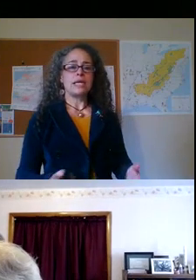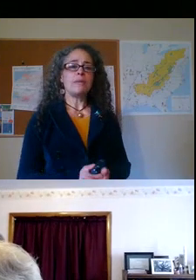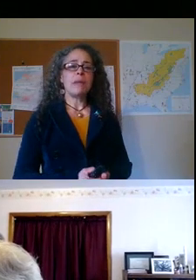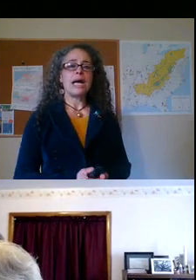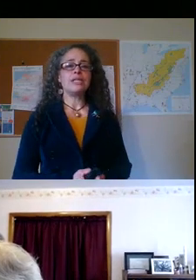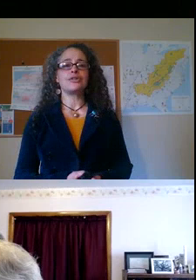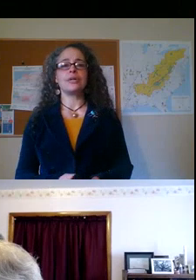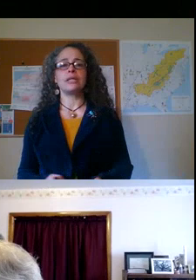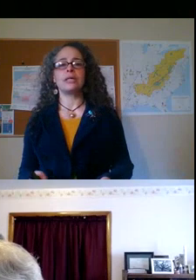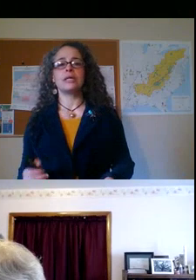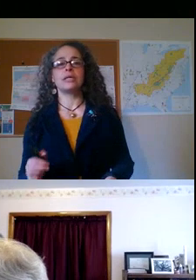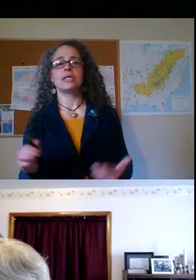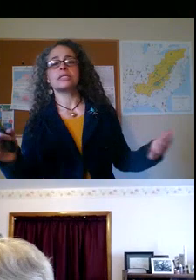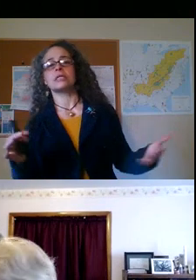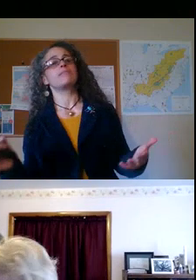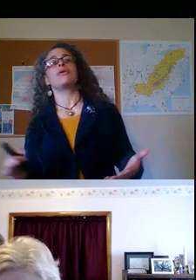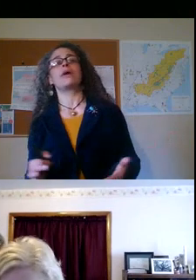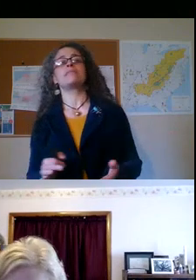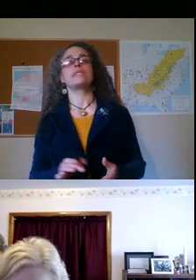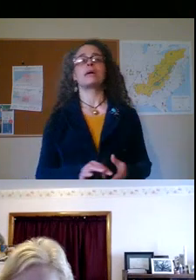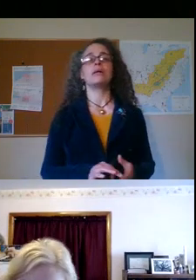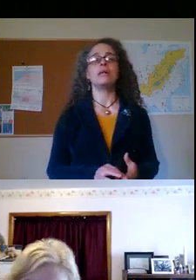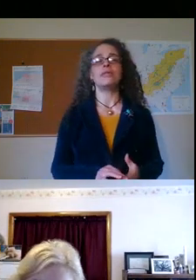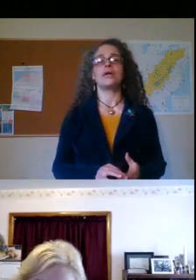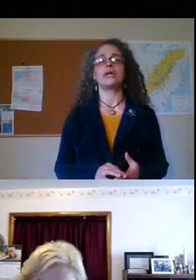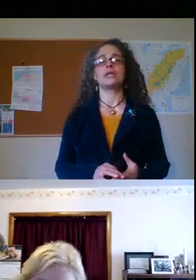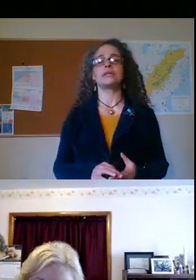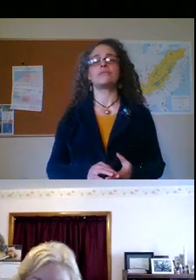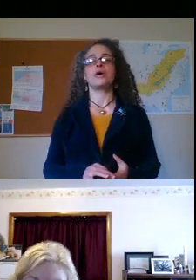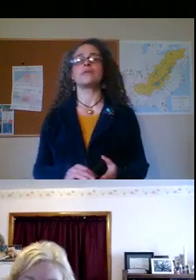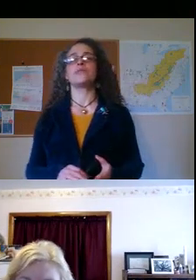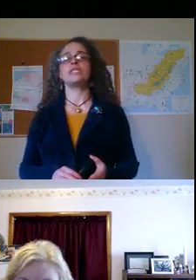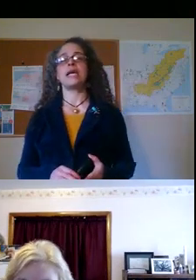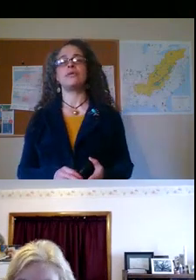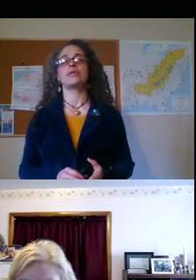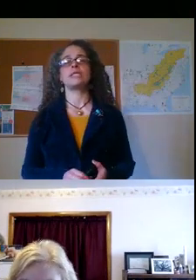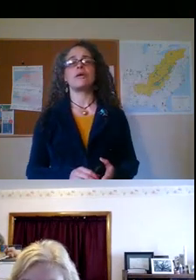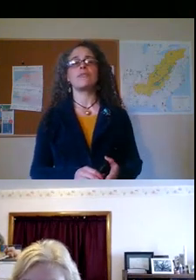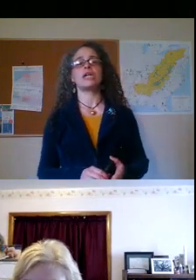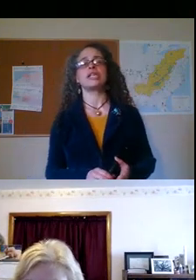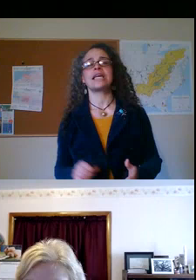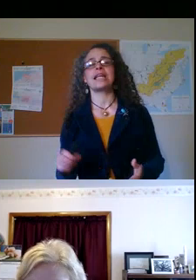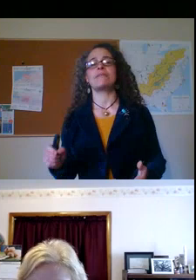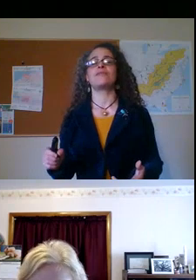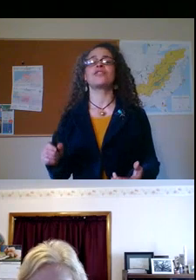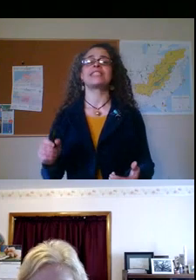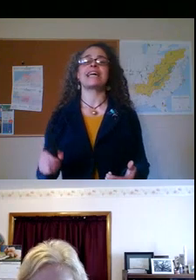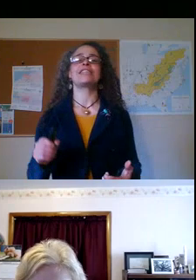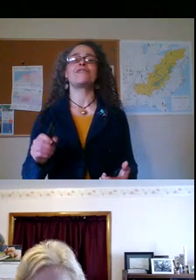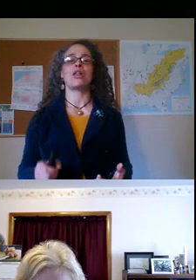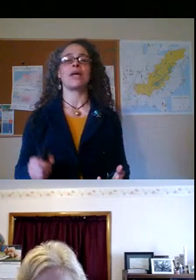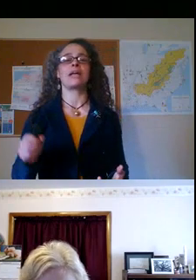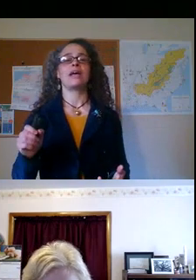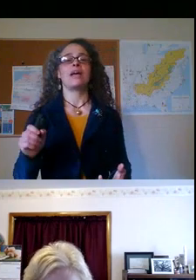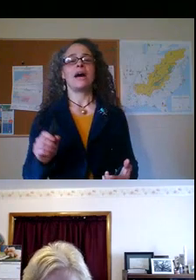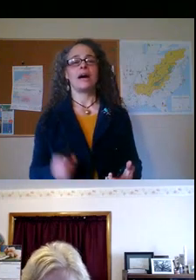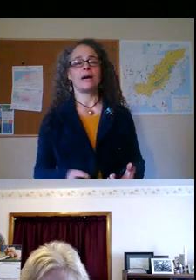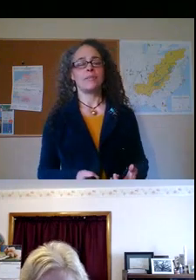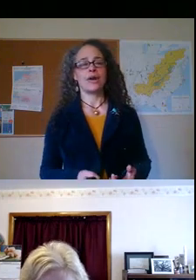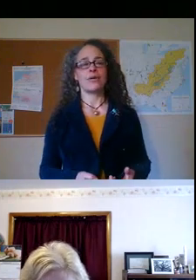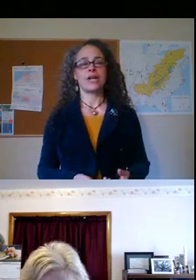But yeah, keep in mind during this program cycle, the Department of State will seek out projects that emphasize the